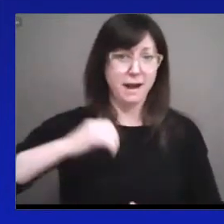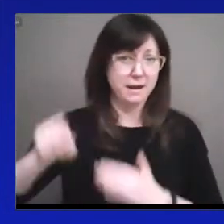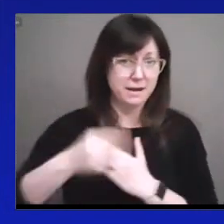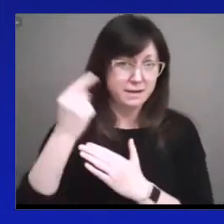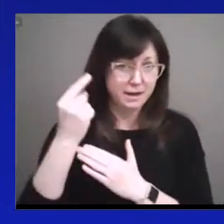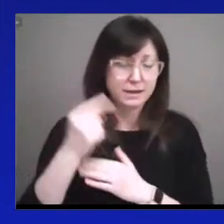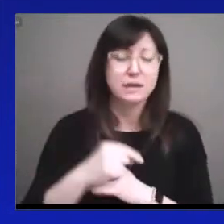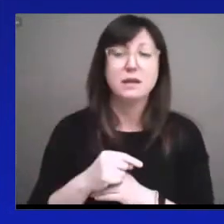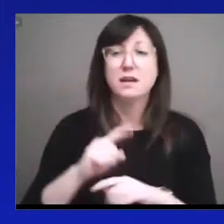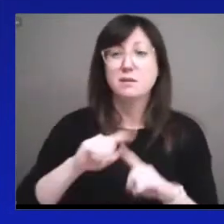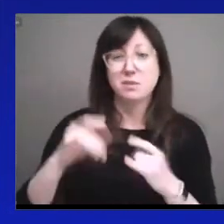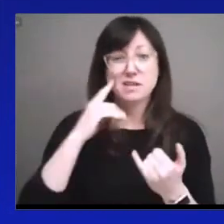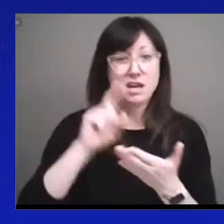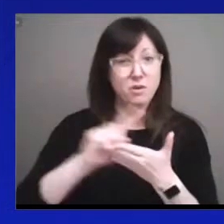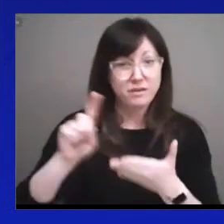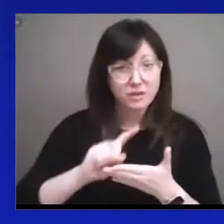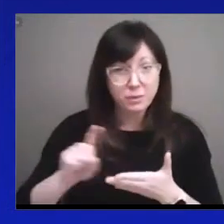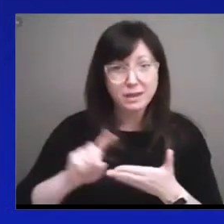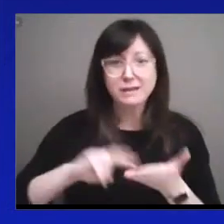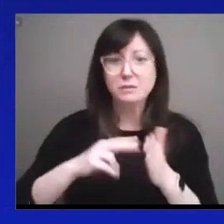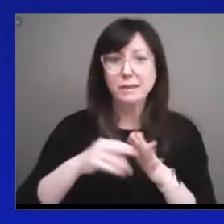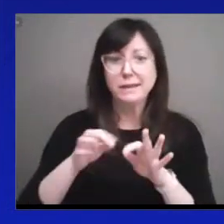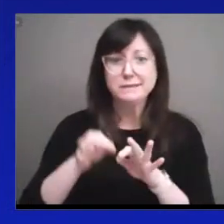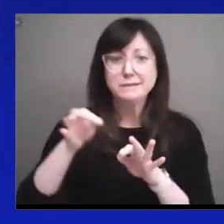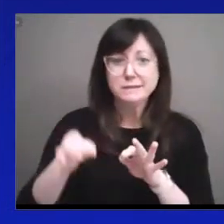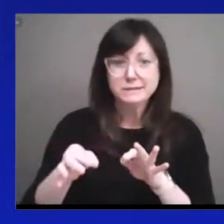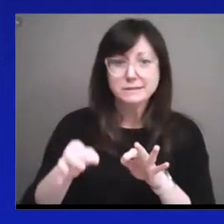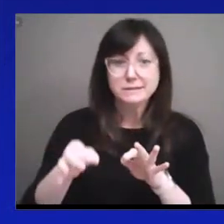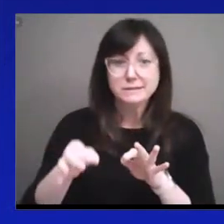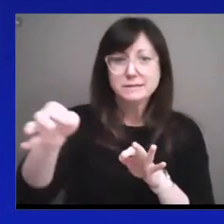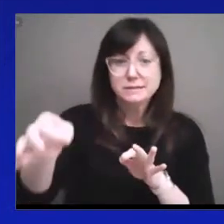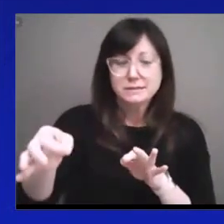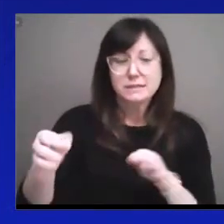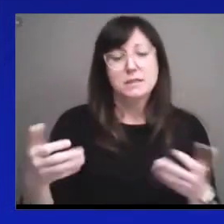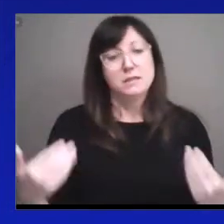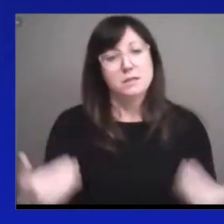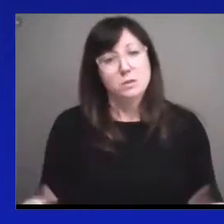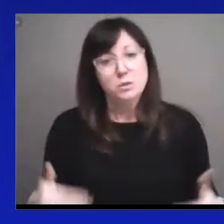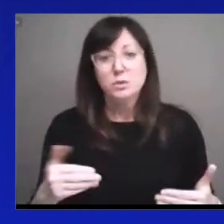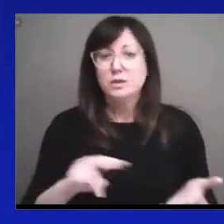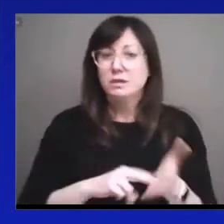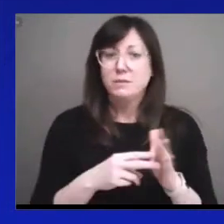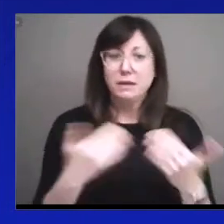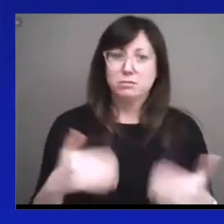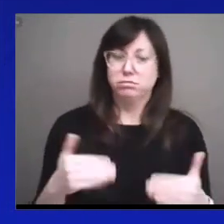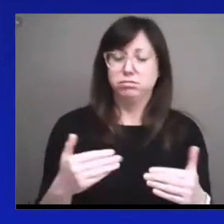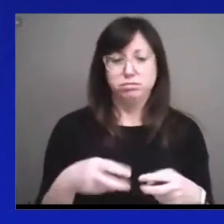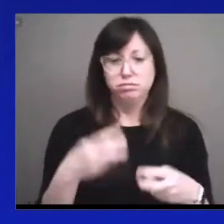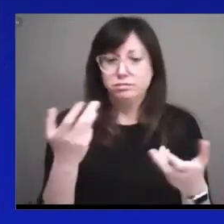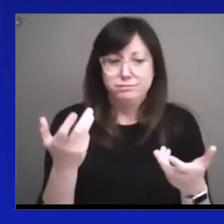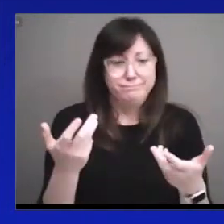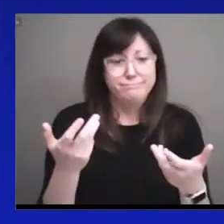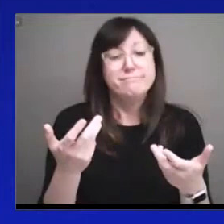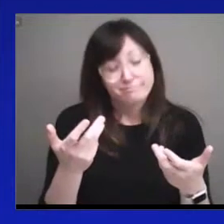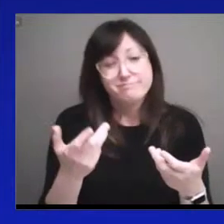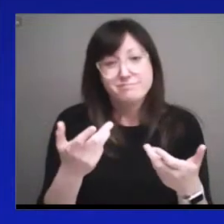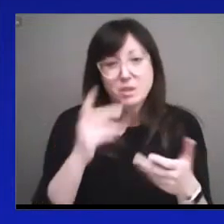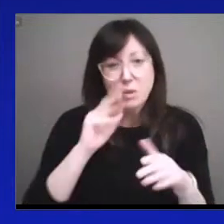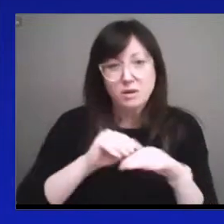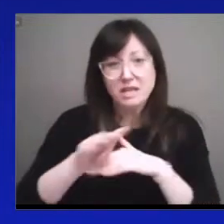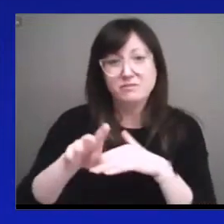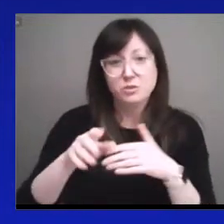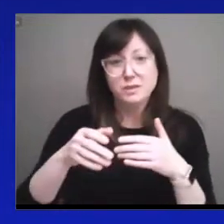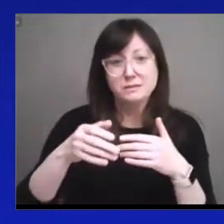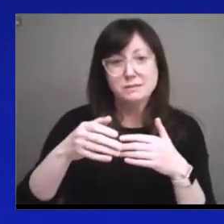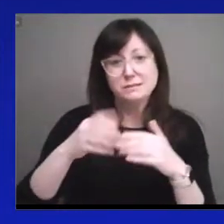the vaccine supply is problematic, it's just basic math. Things are going to get pushed off. So I don't know